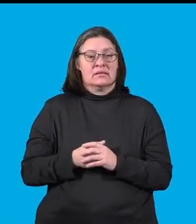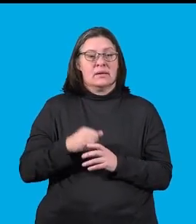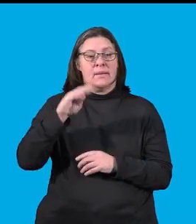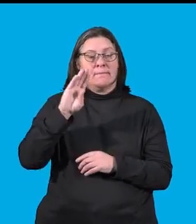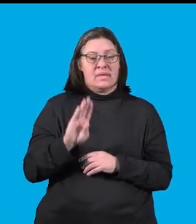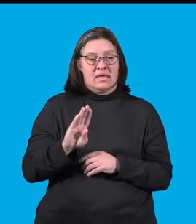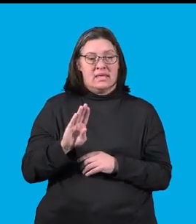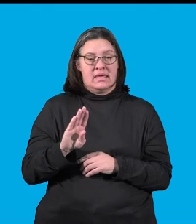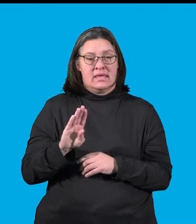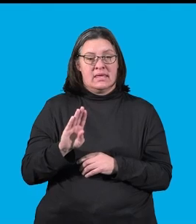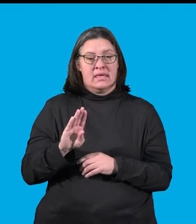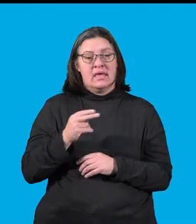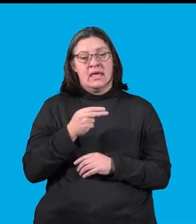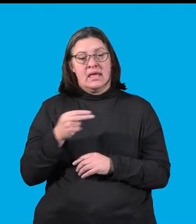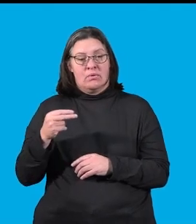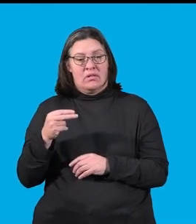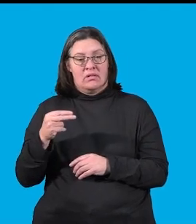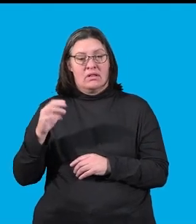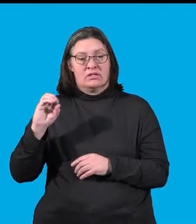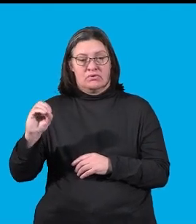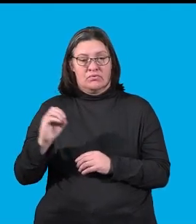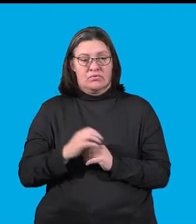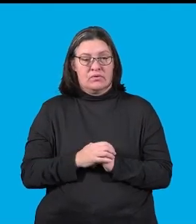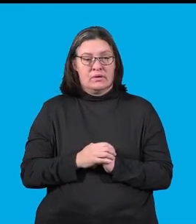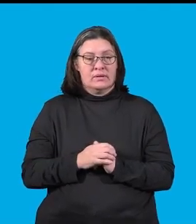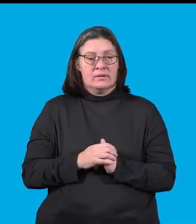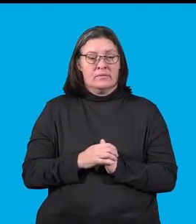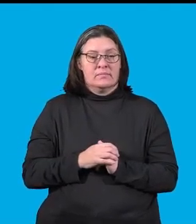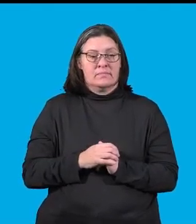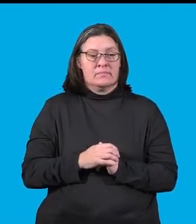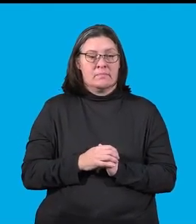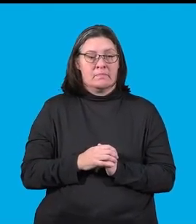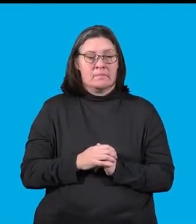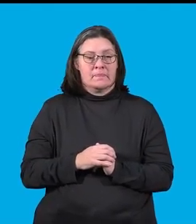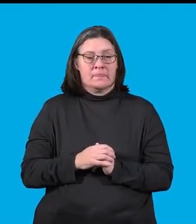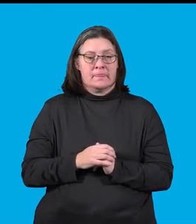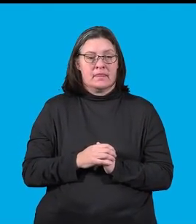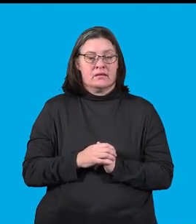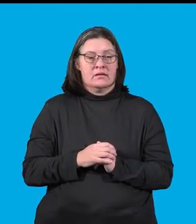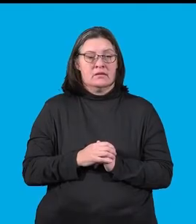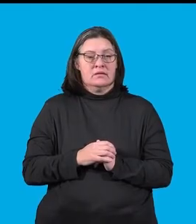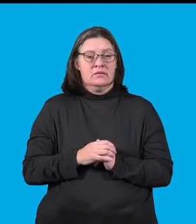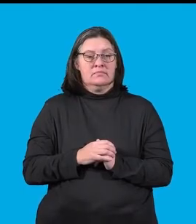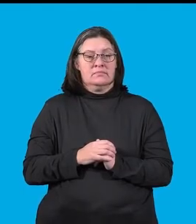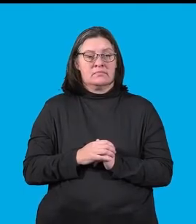plus b is equal to 0.